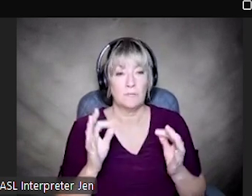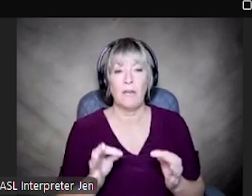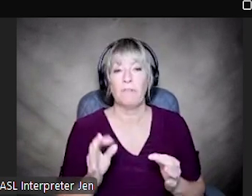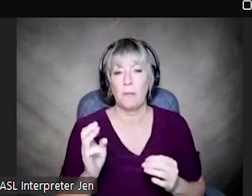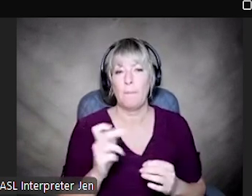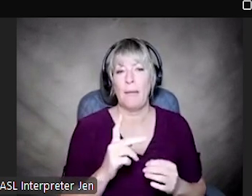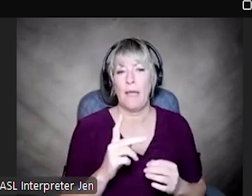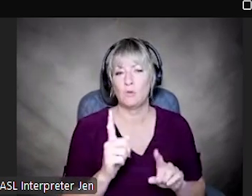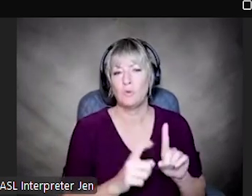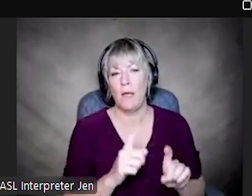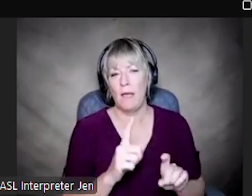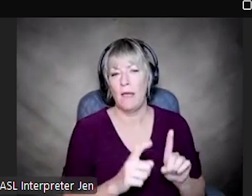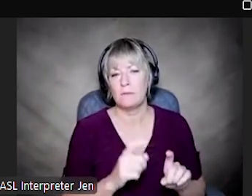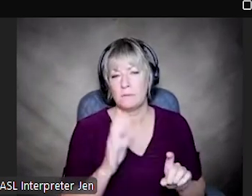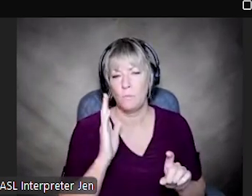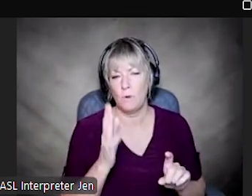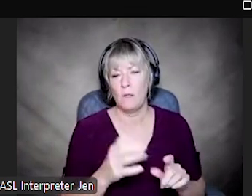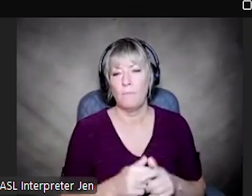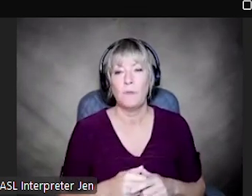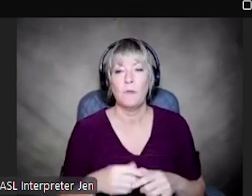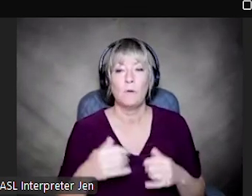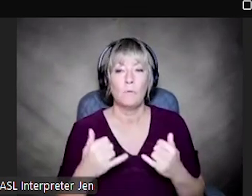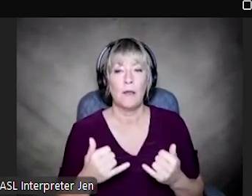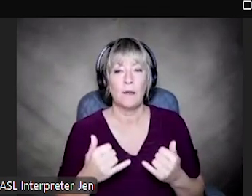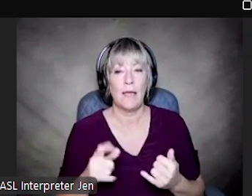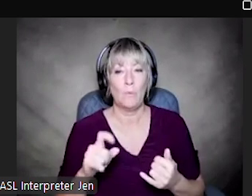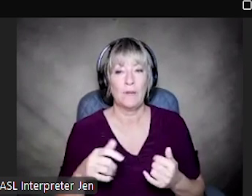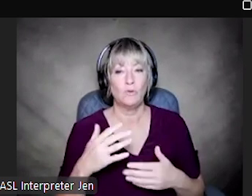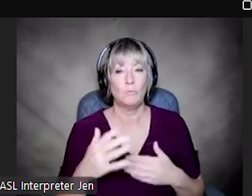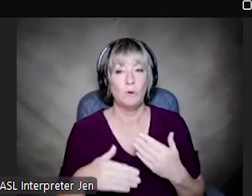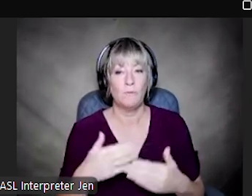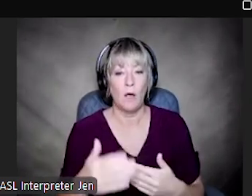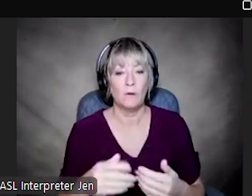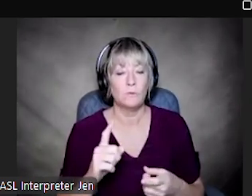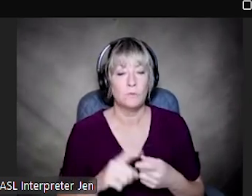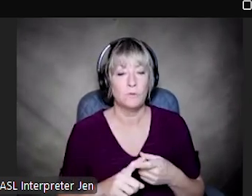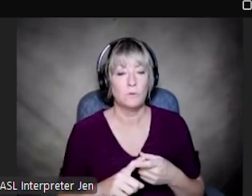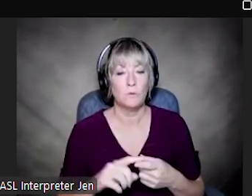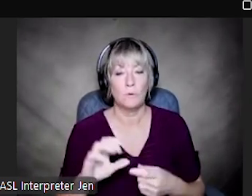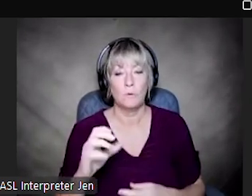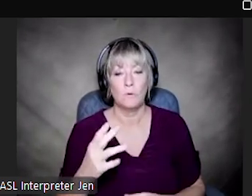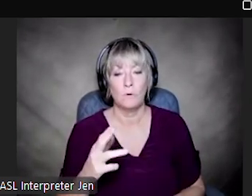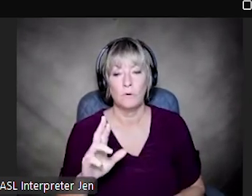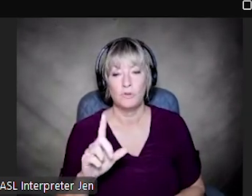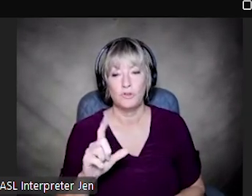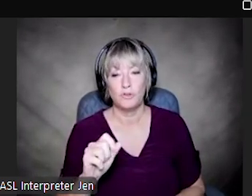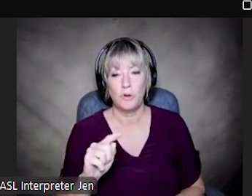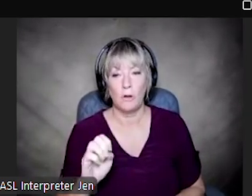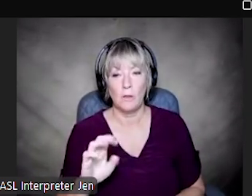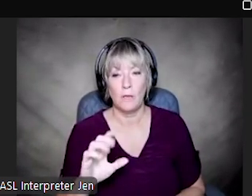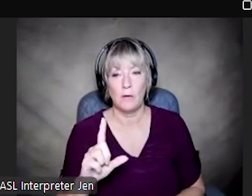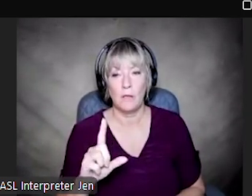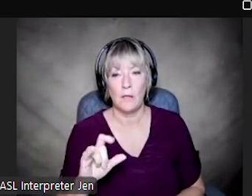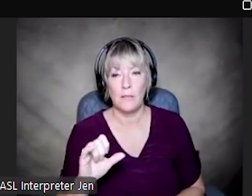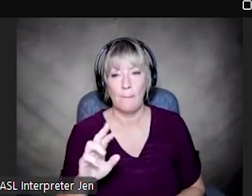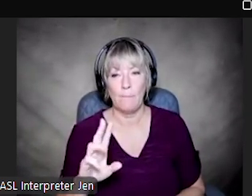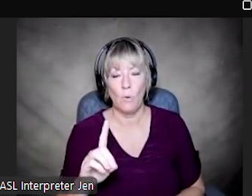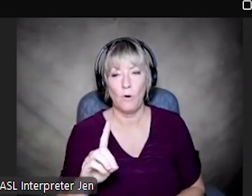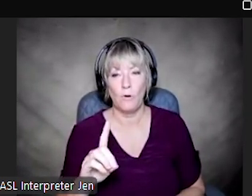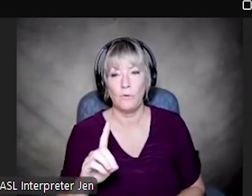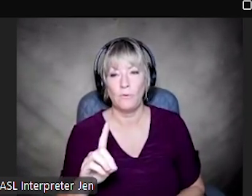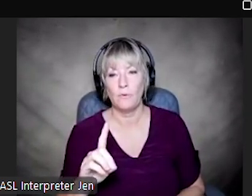you to ask some more questions. But right now, we need to move on to Charlotte Claiborne and the Bridge Center for